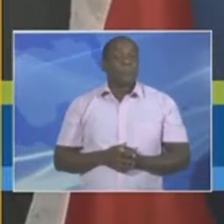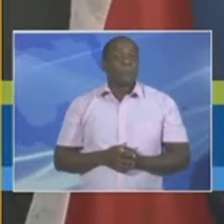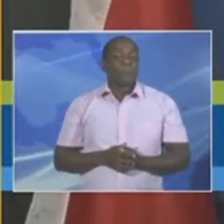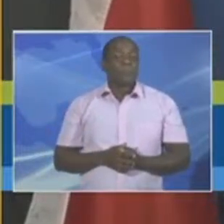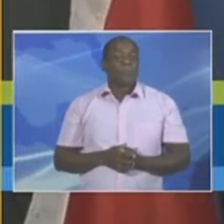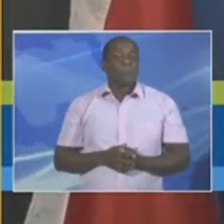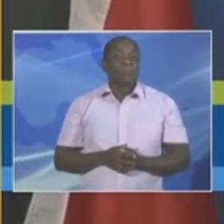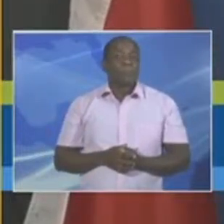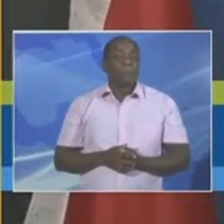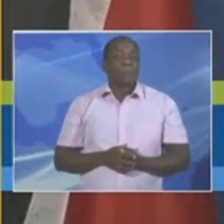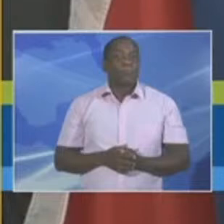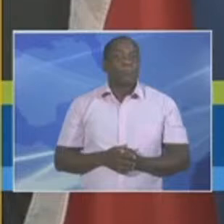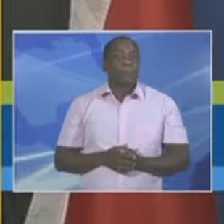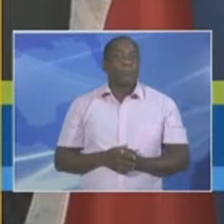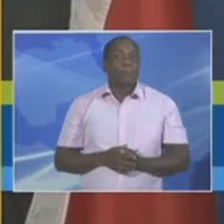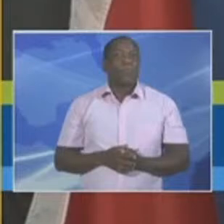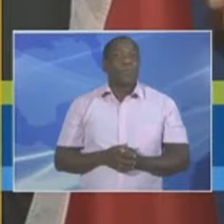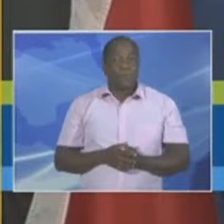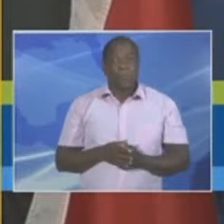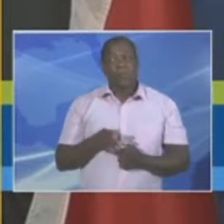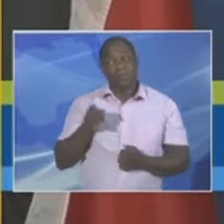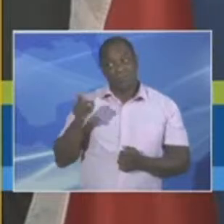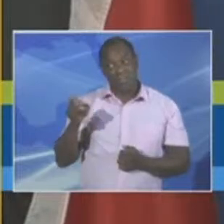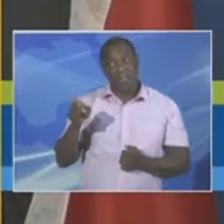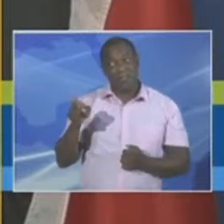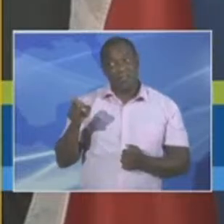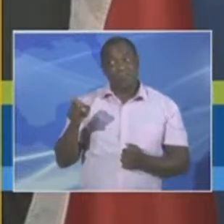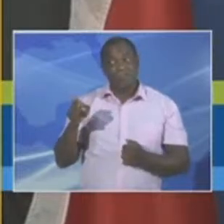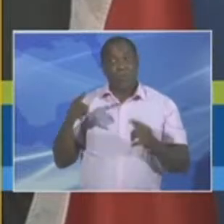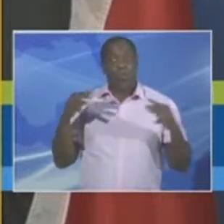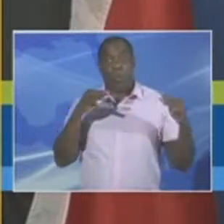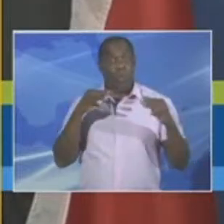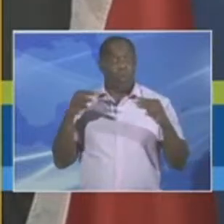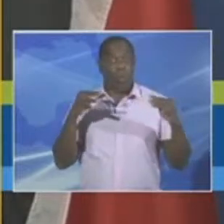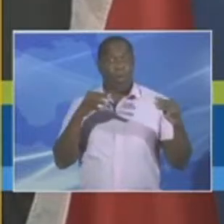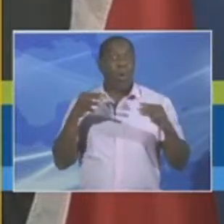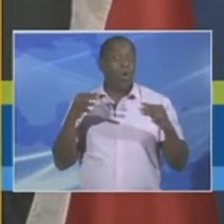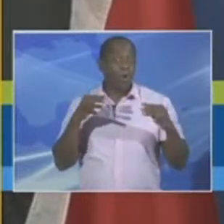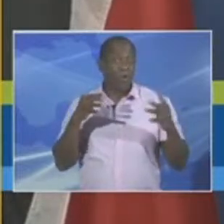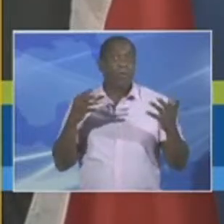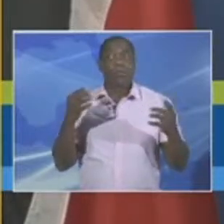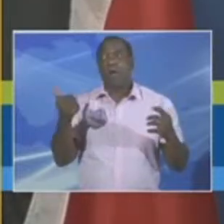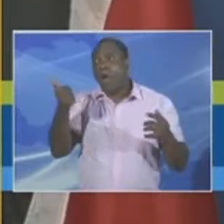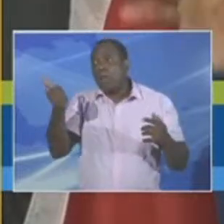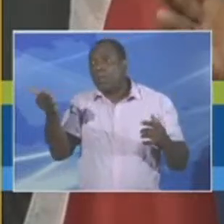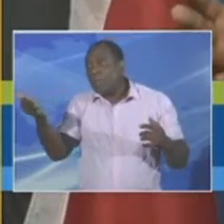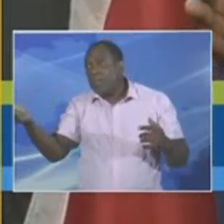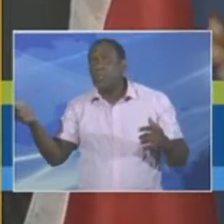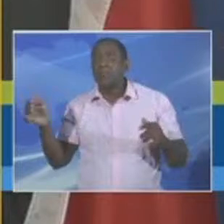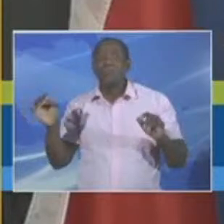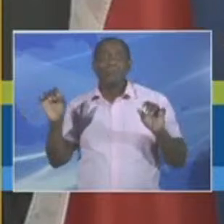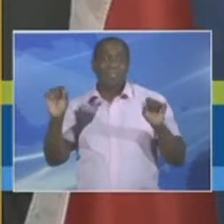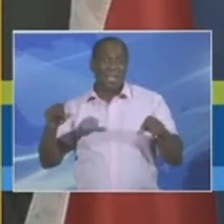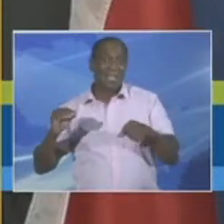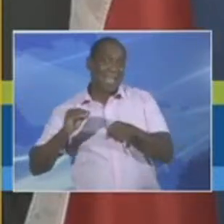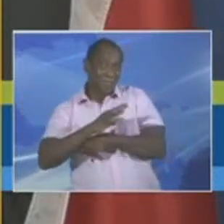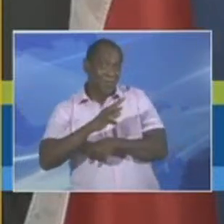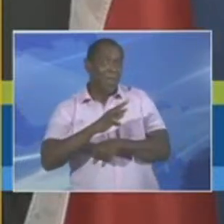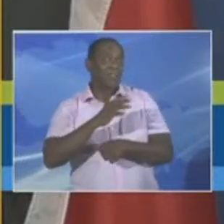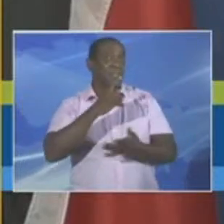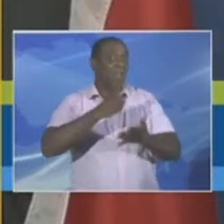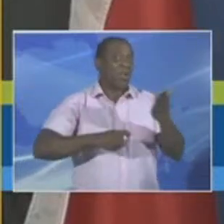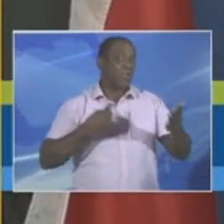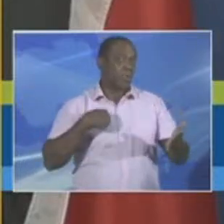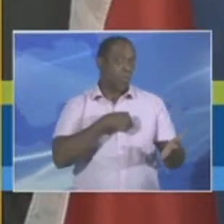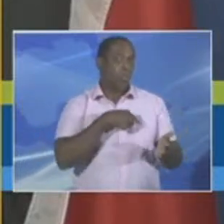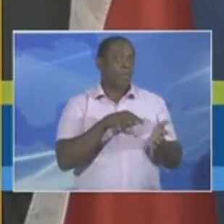the price is forced up by these external circumstances, not the least of which is the war in Europe. I